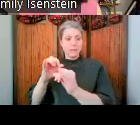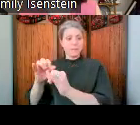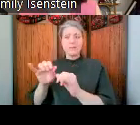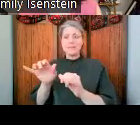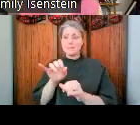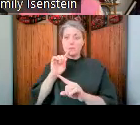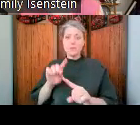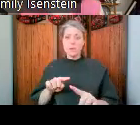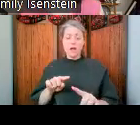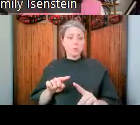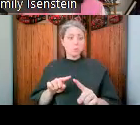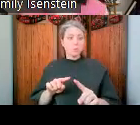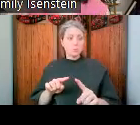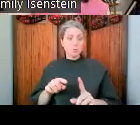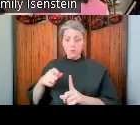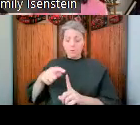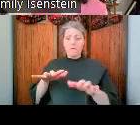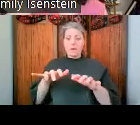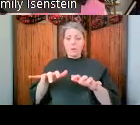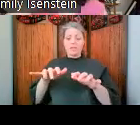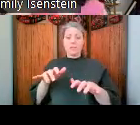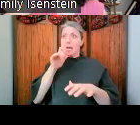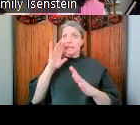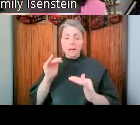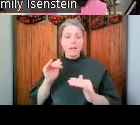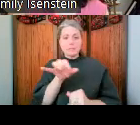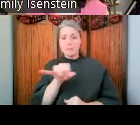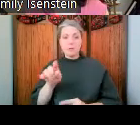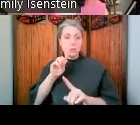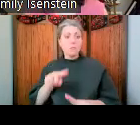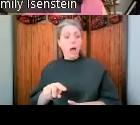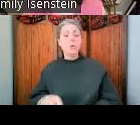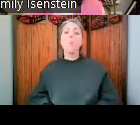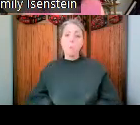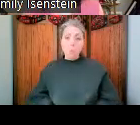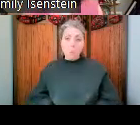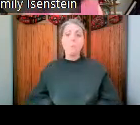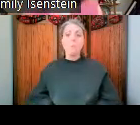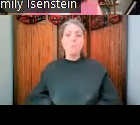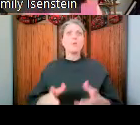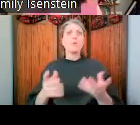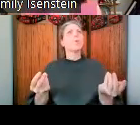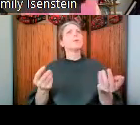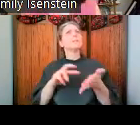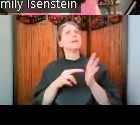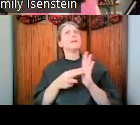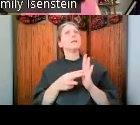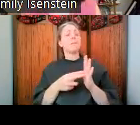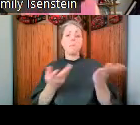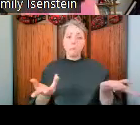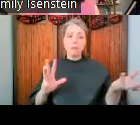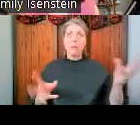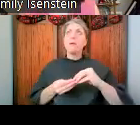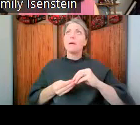response to those unexpected vibrations. So putting this together, this suggests that adults with autism